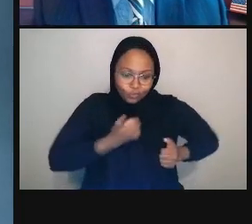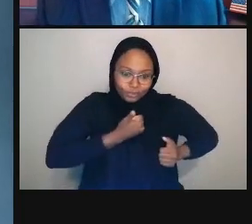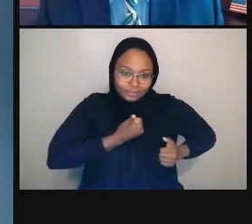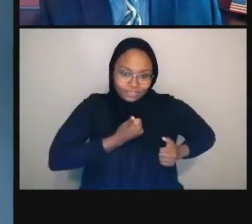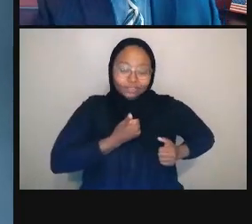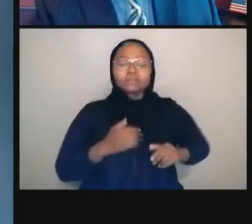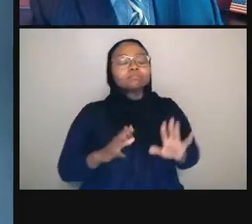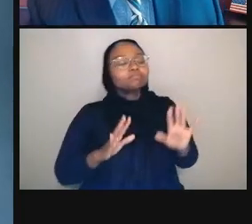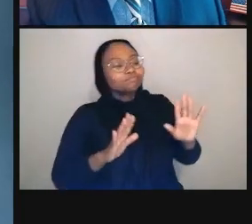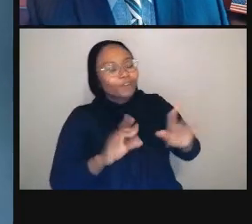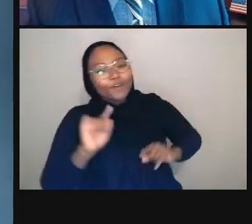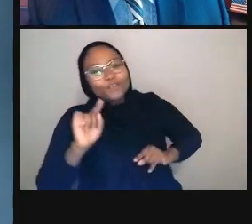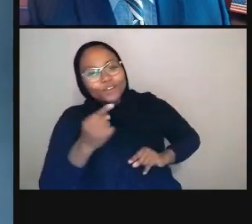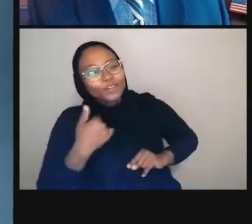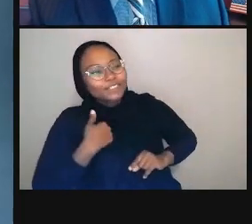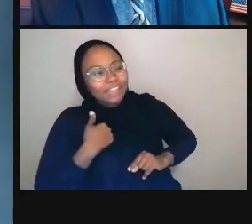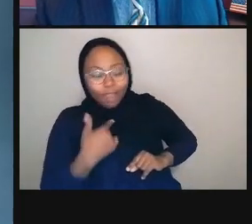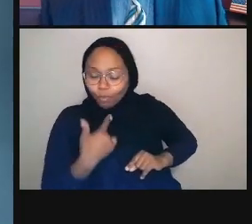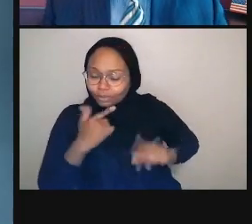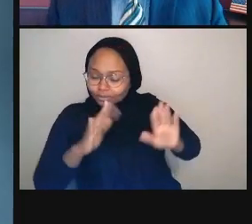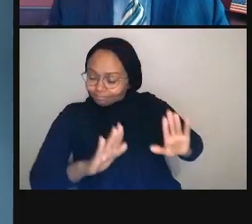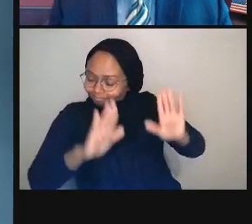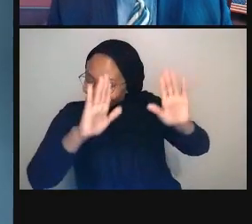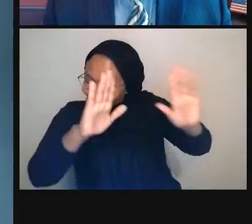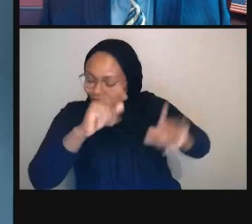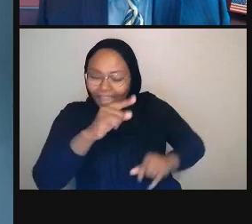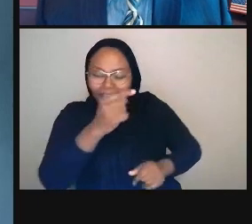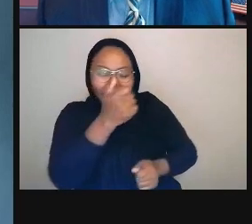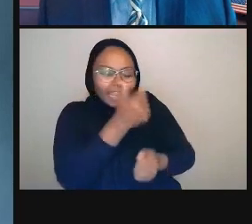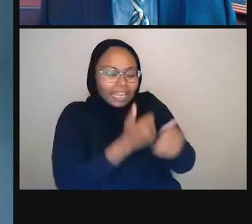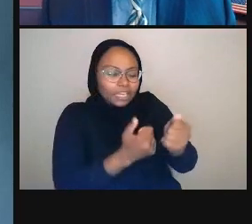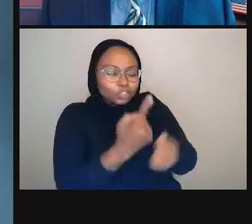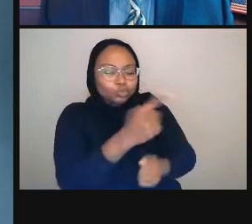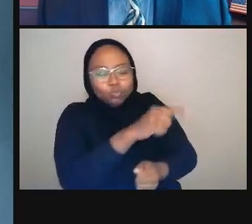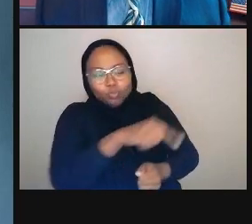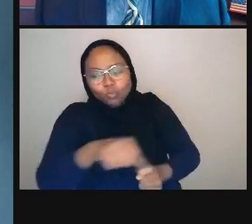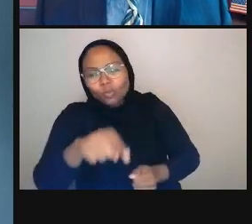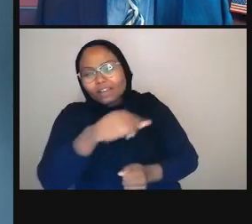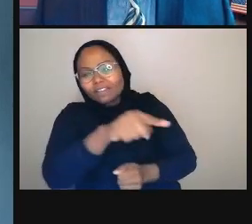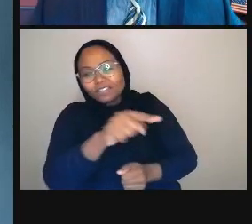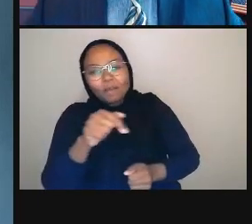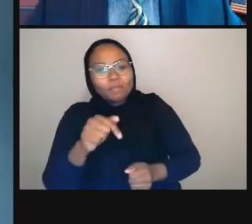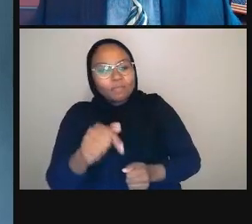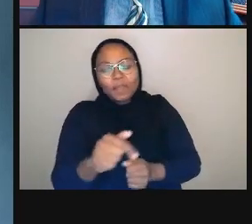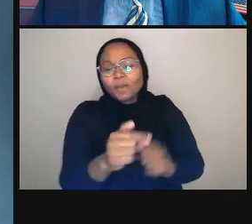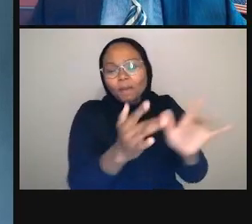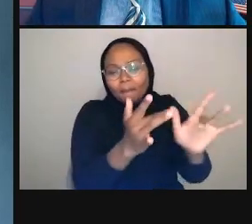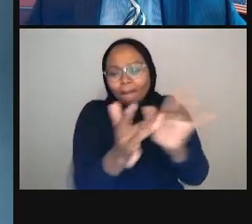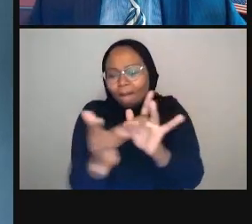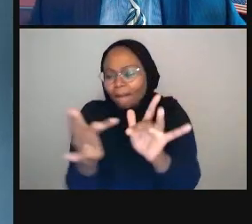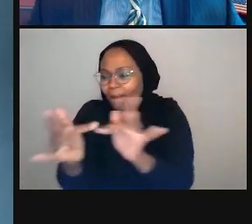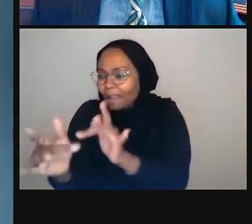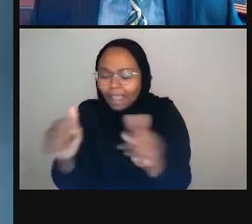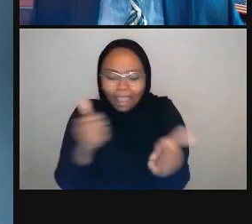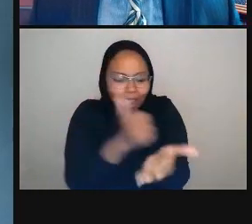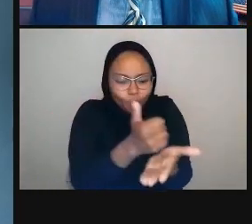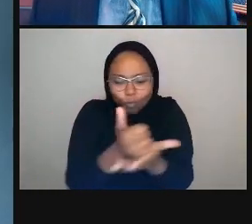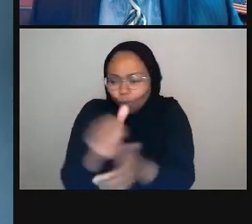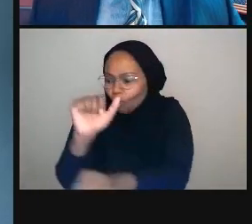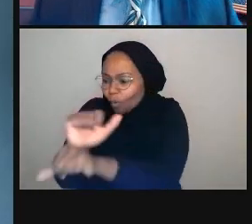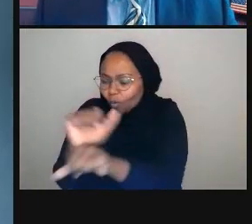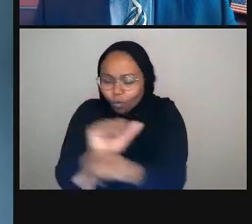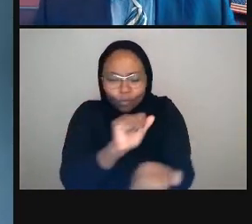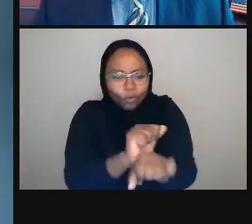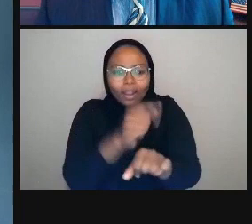and every one of them for the outstanding work that they're doing to be ambassadors, you know, for the vaccine, and really just for our community's health